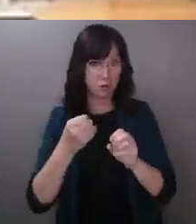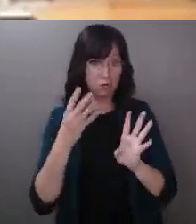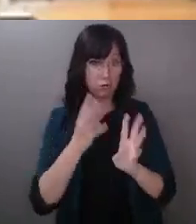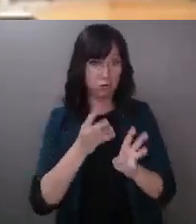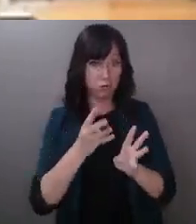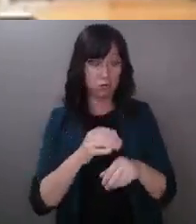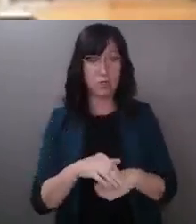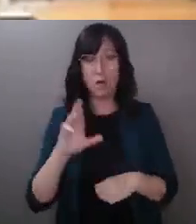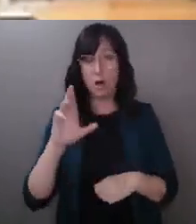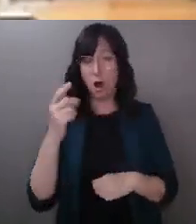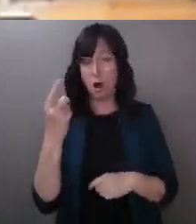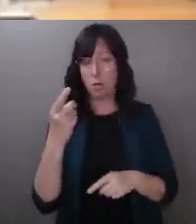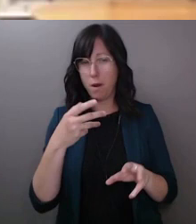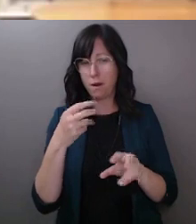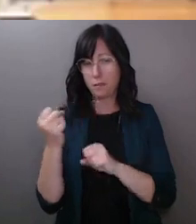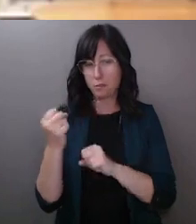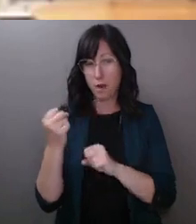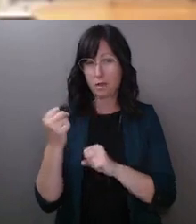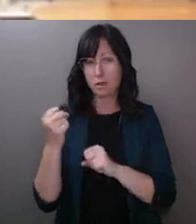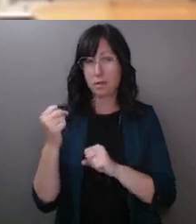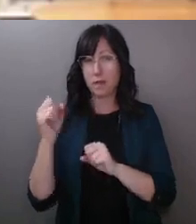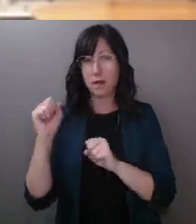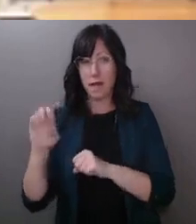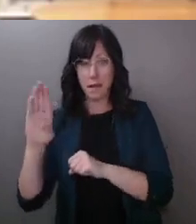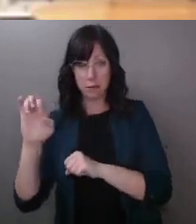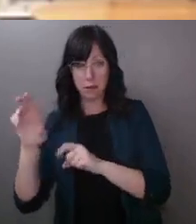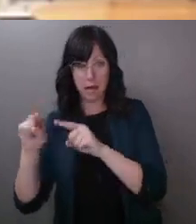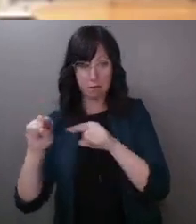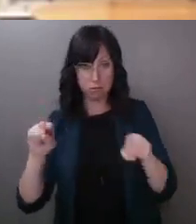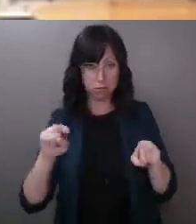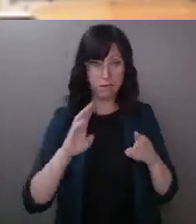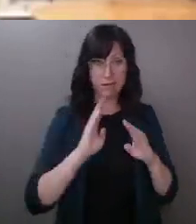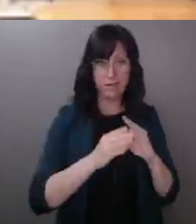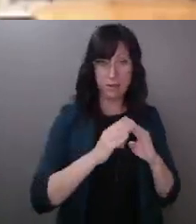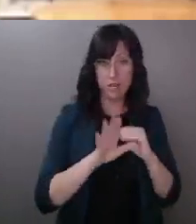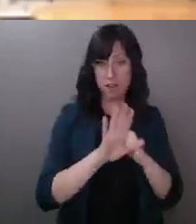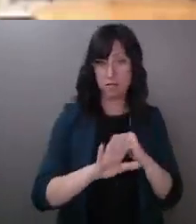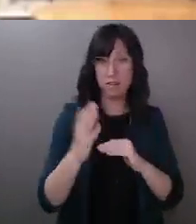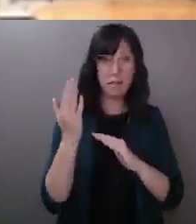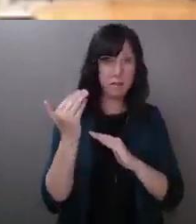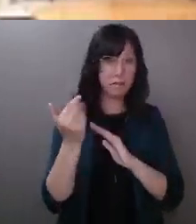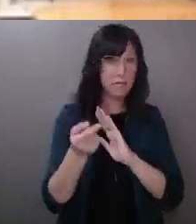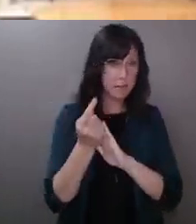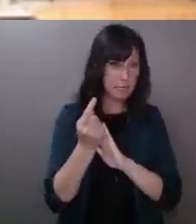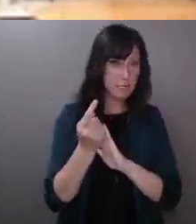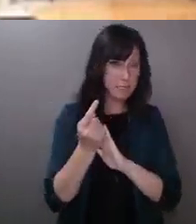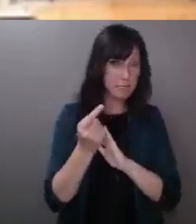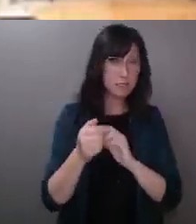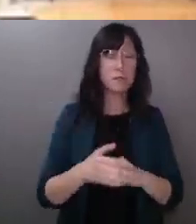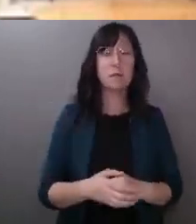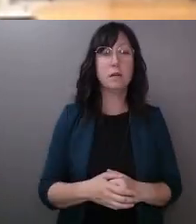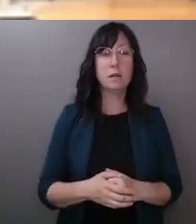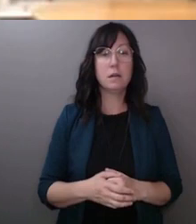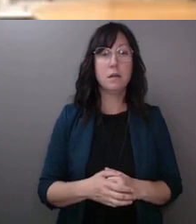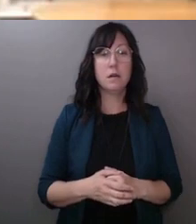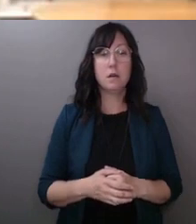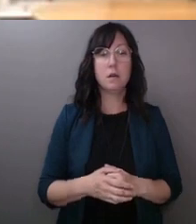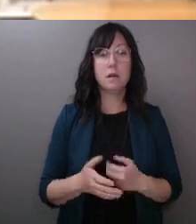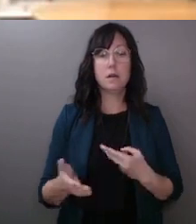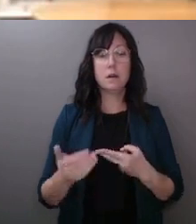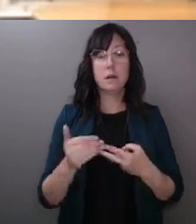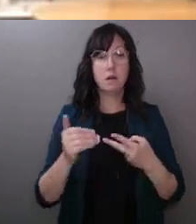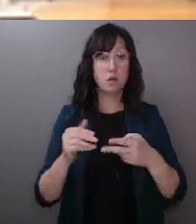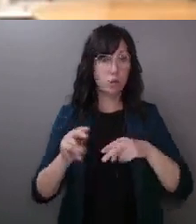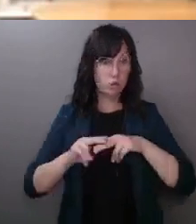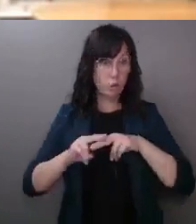R1 Express gets to downtown in approximately 15 minutes, and the